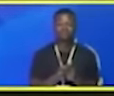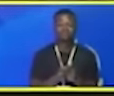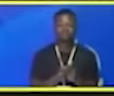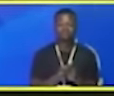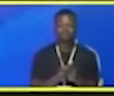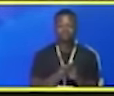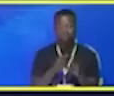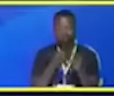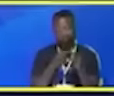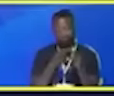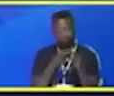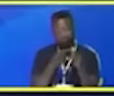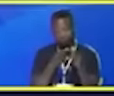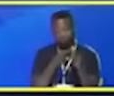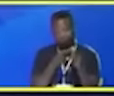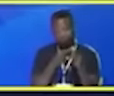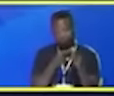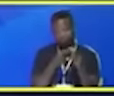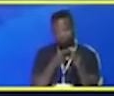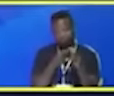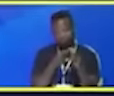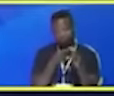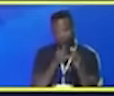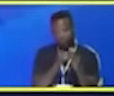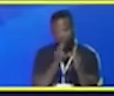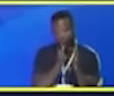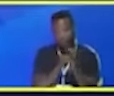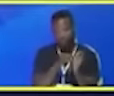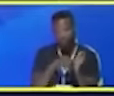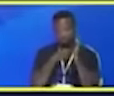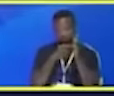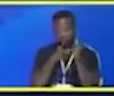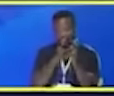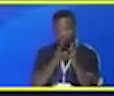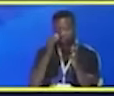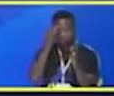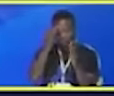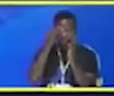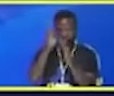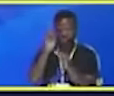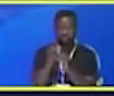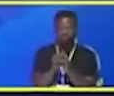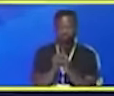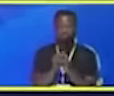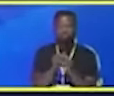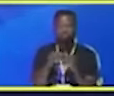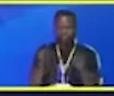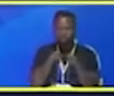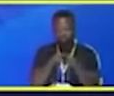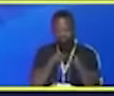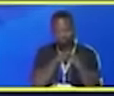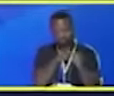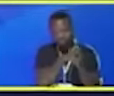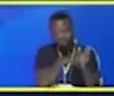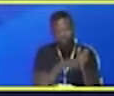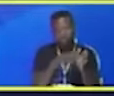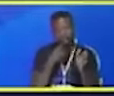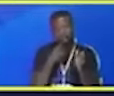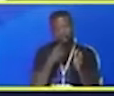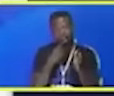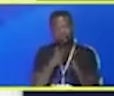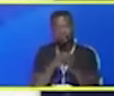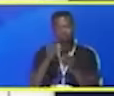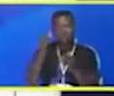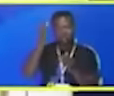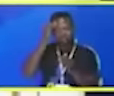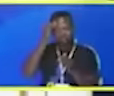The first dimension that represents the first way we know God, according to scripture, is the